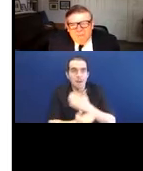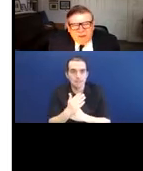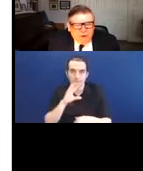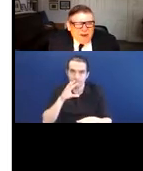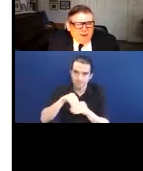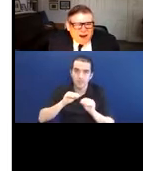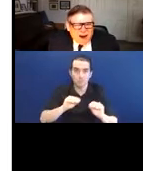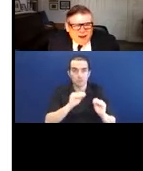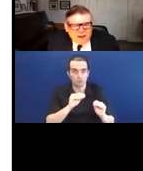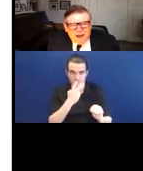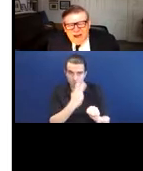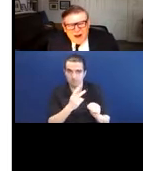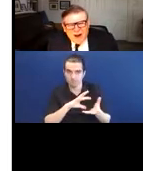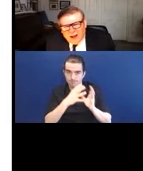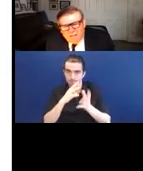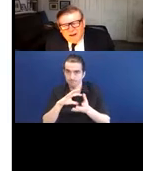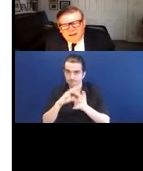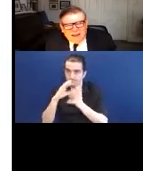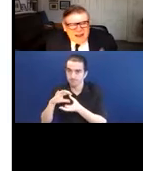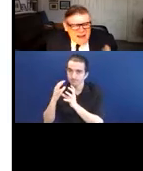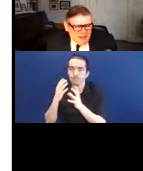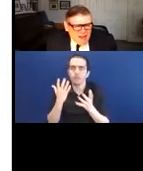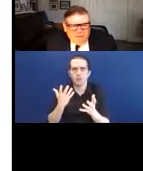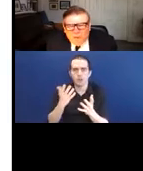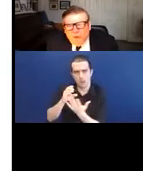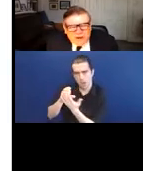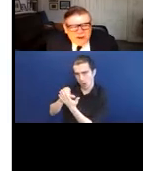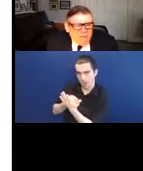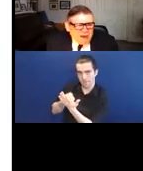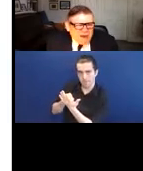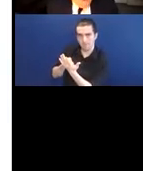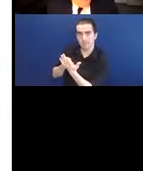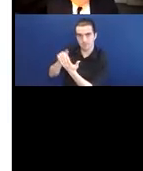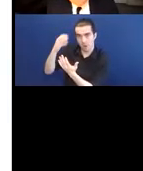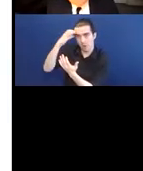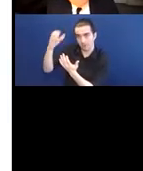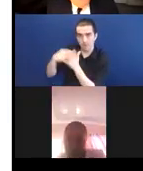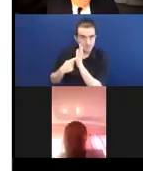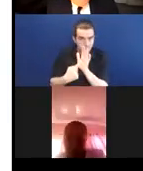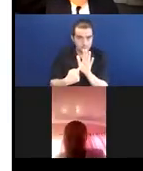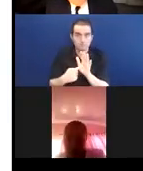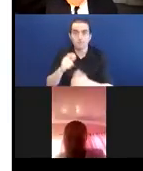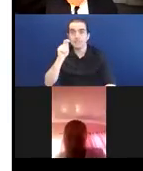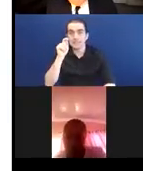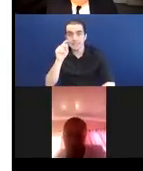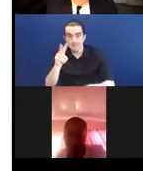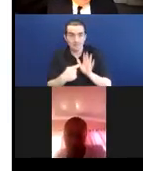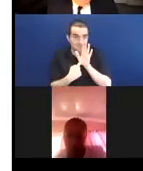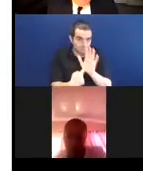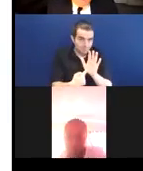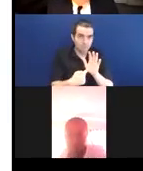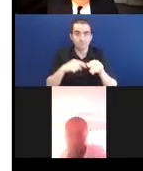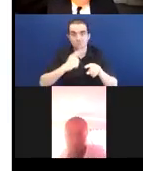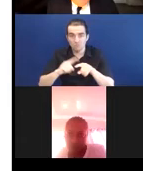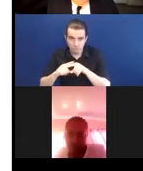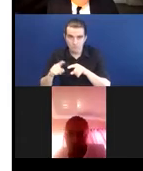sort of midpoint in the class learning abilities, and therefore wasn't much use to people who needed particular